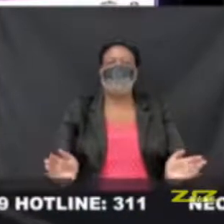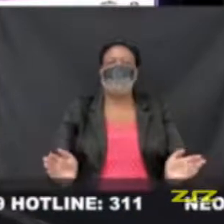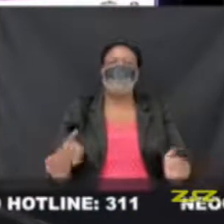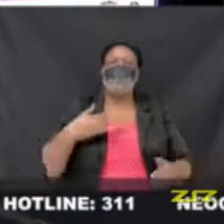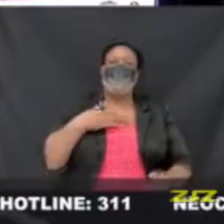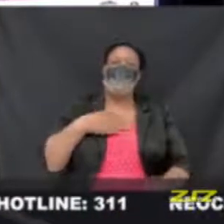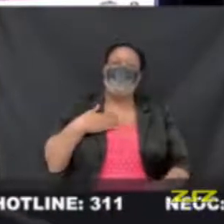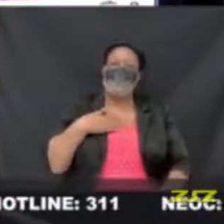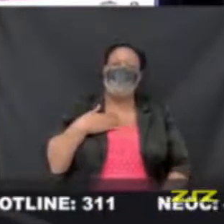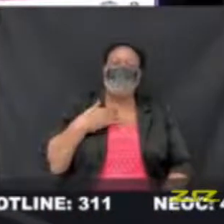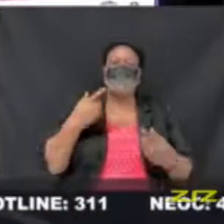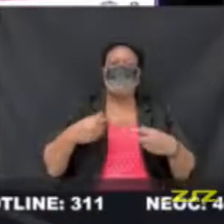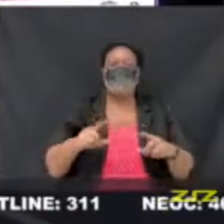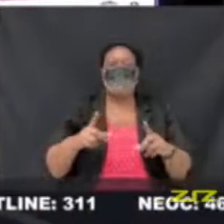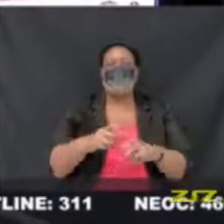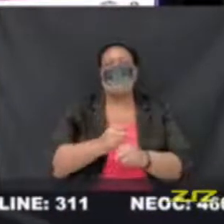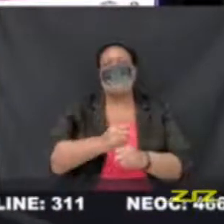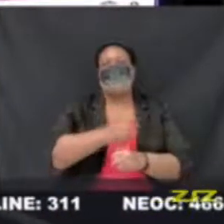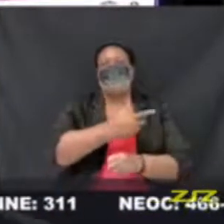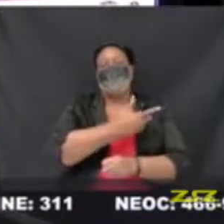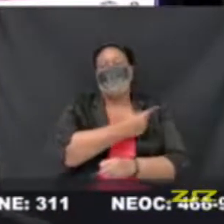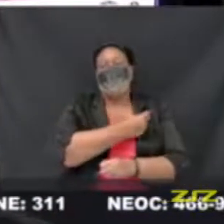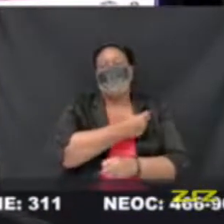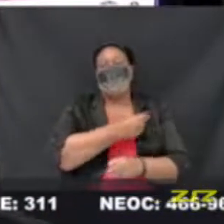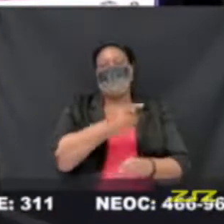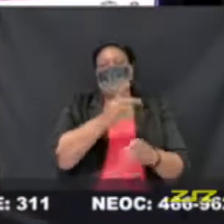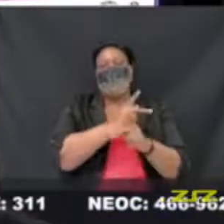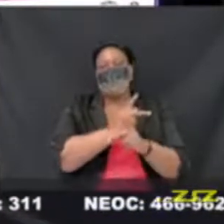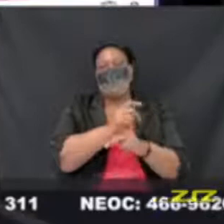cup. That's very important.